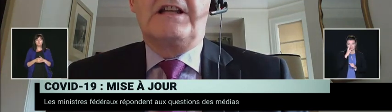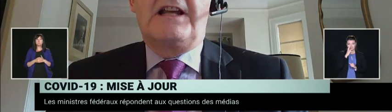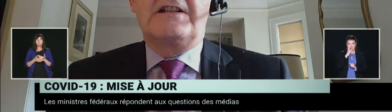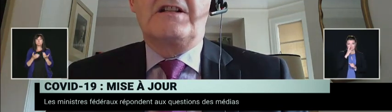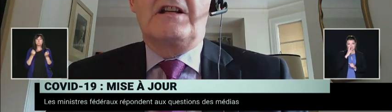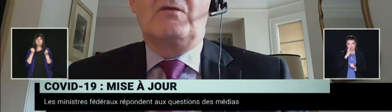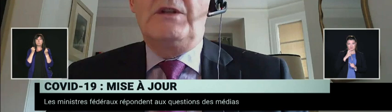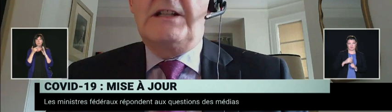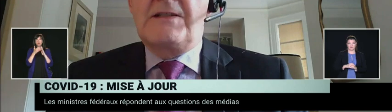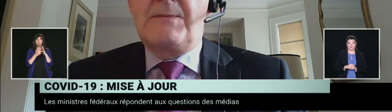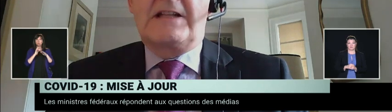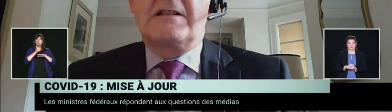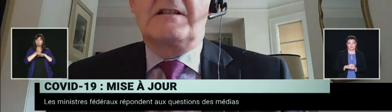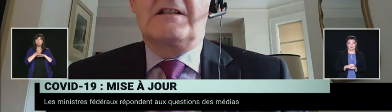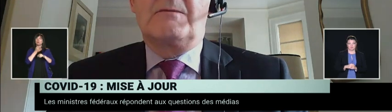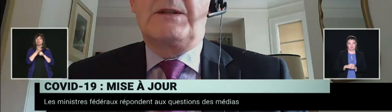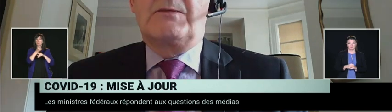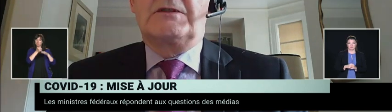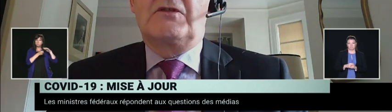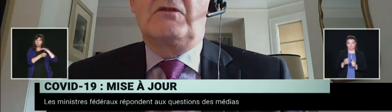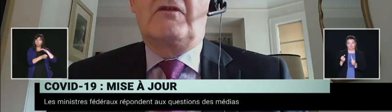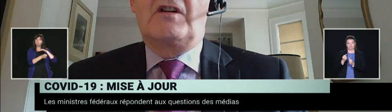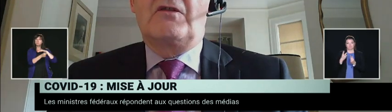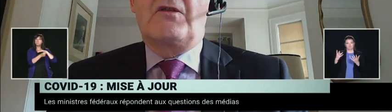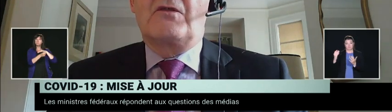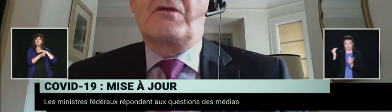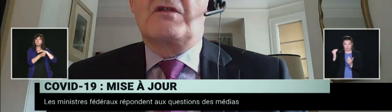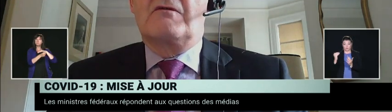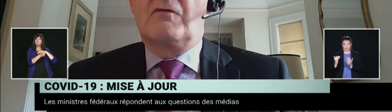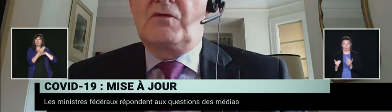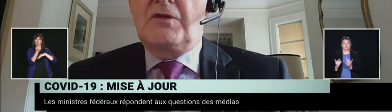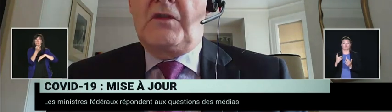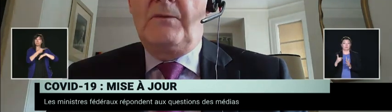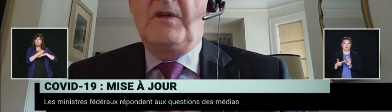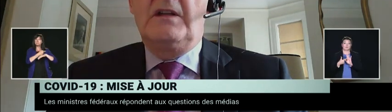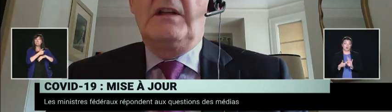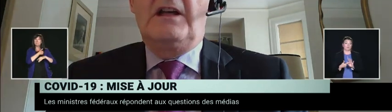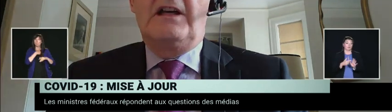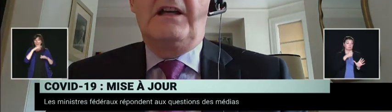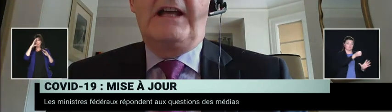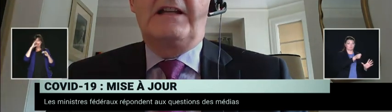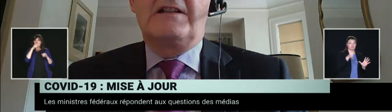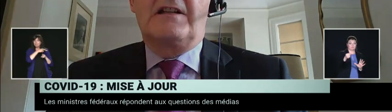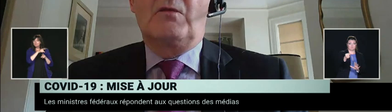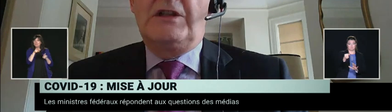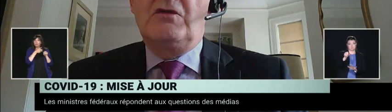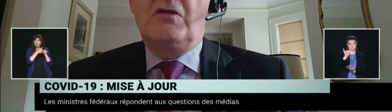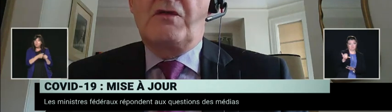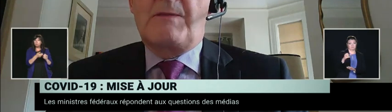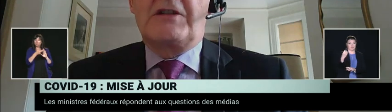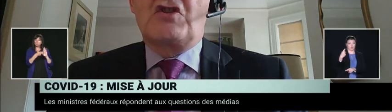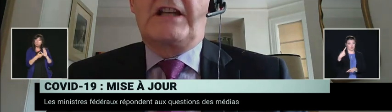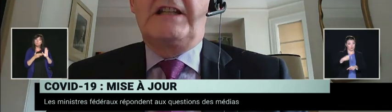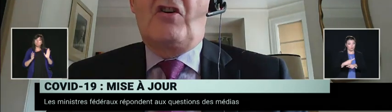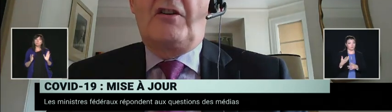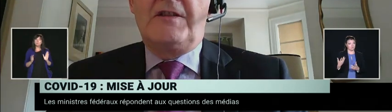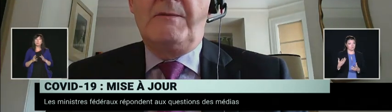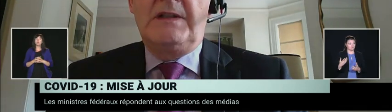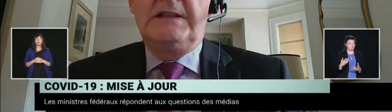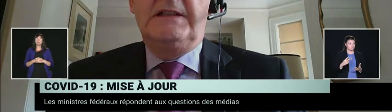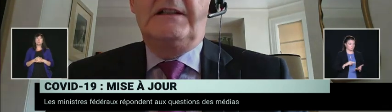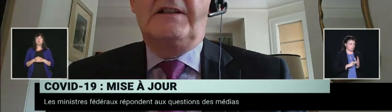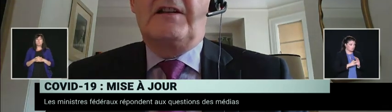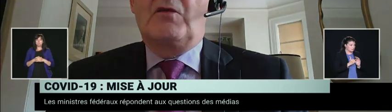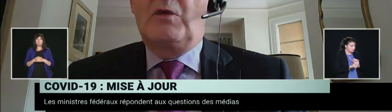quarantine, and we expect people to follow those rules, we do spot checking on